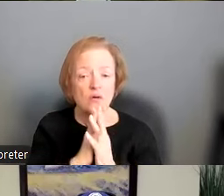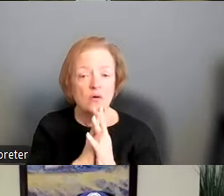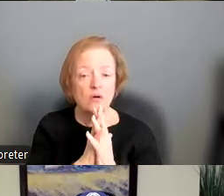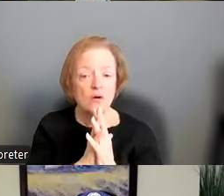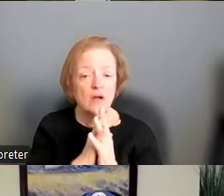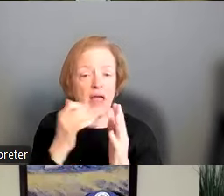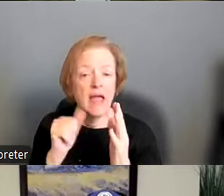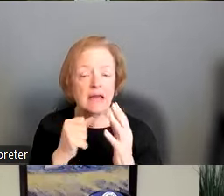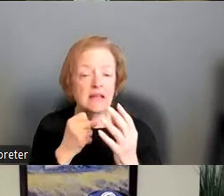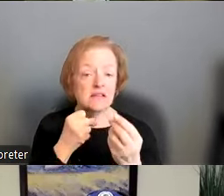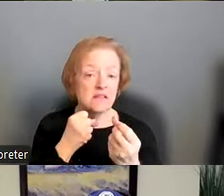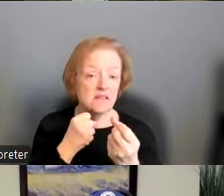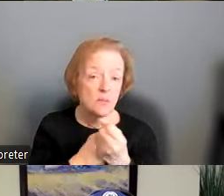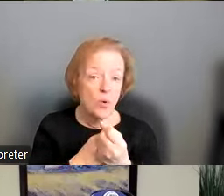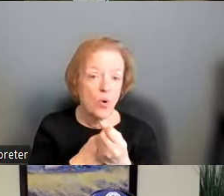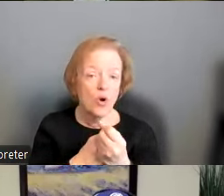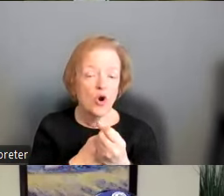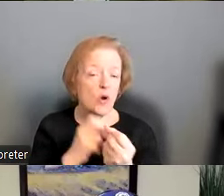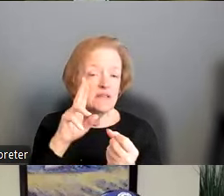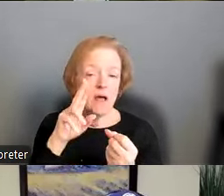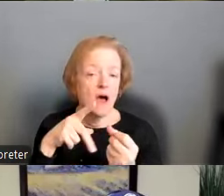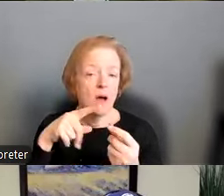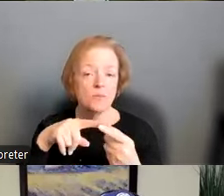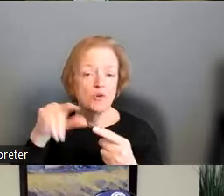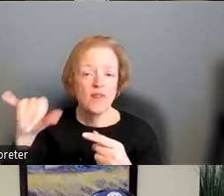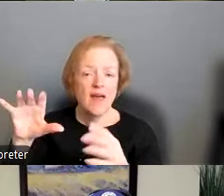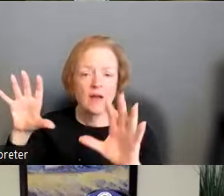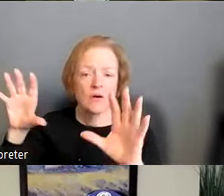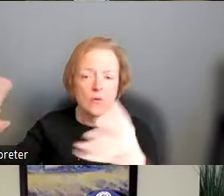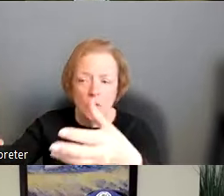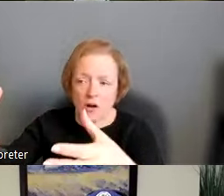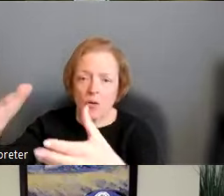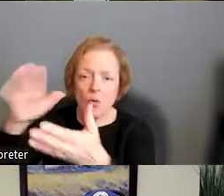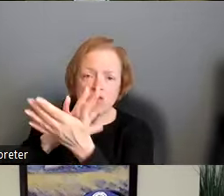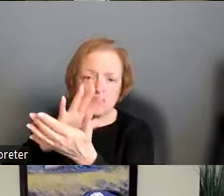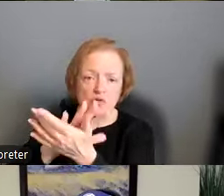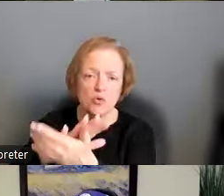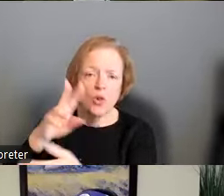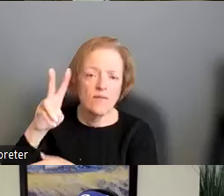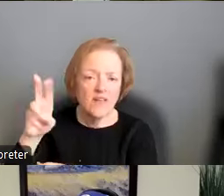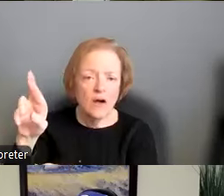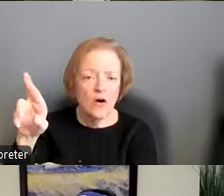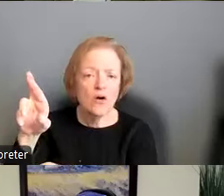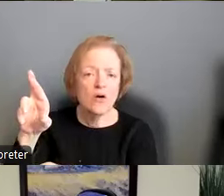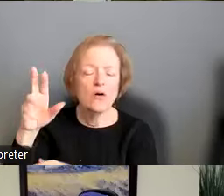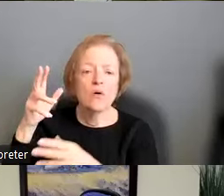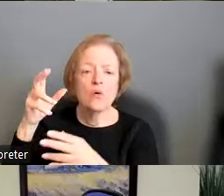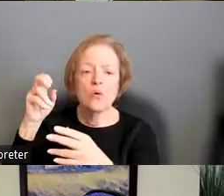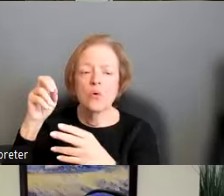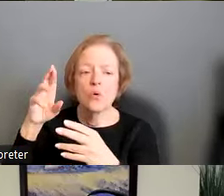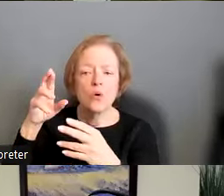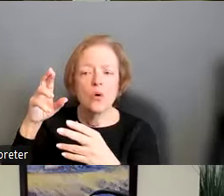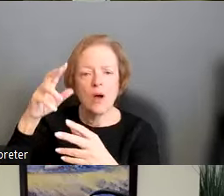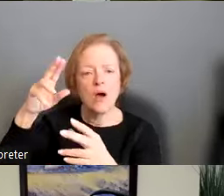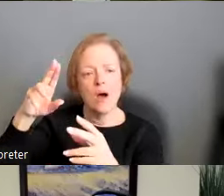beyond, or is it up to kind of the organization, the school, or the voc rehab group that does it? What we provide